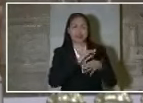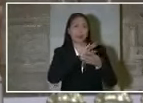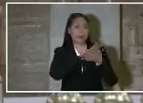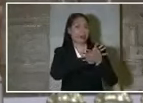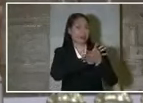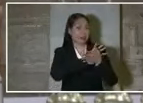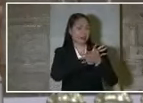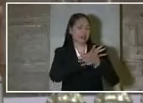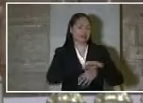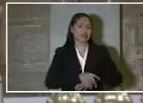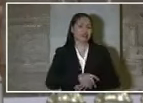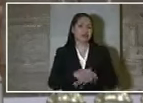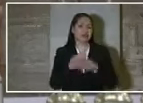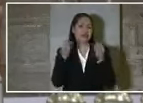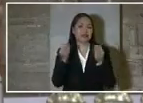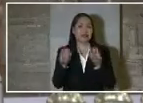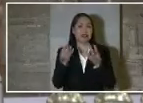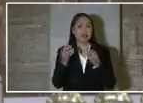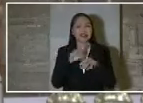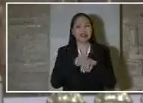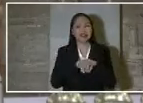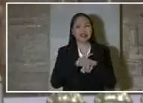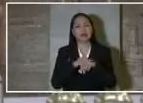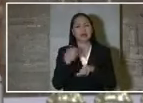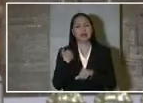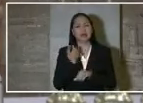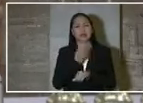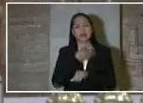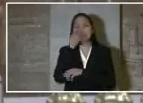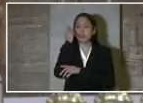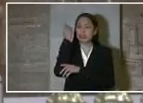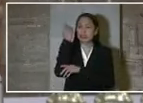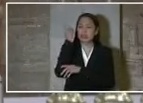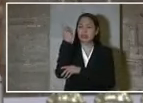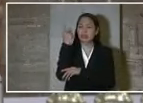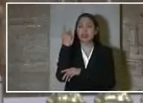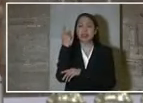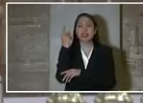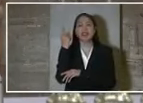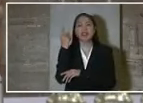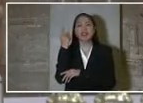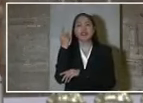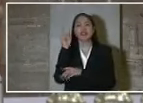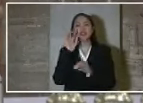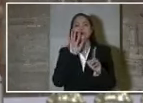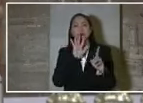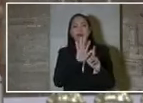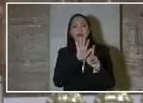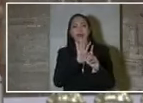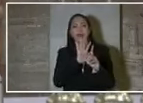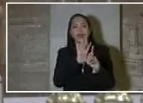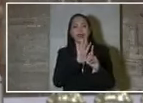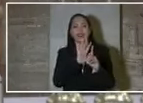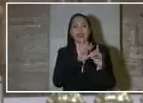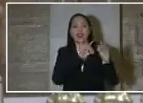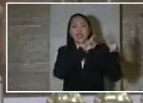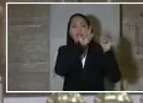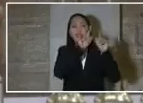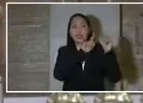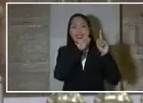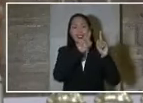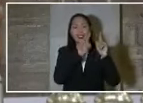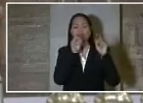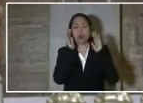Many times, we understand being a star like that. You are